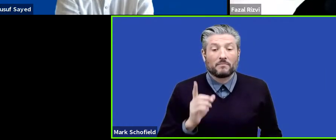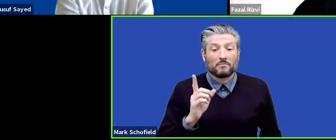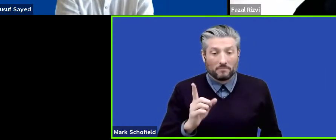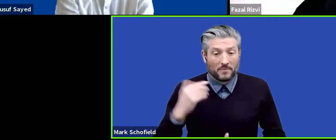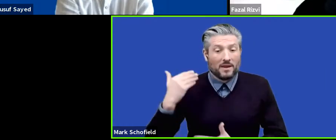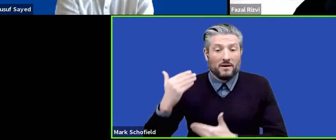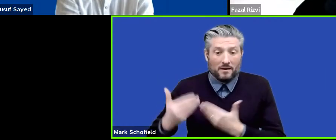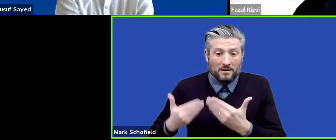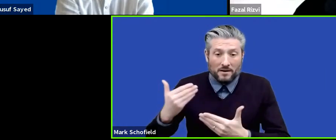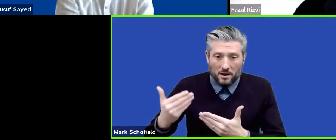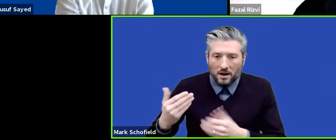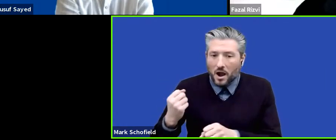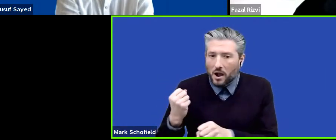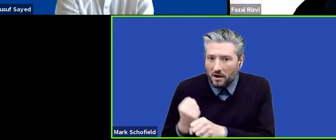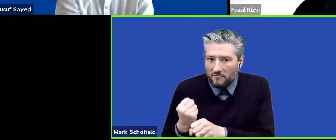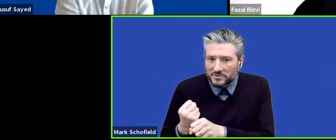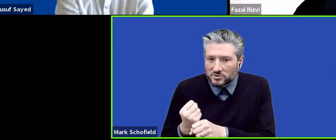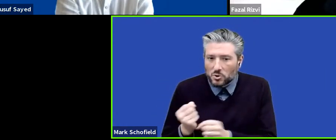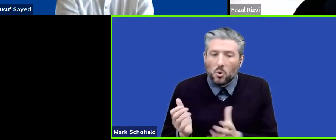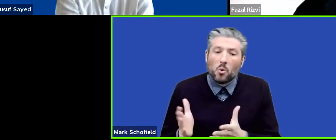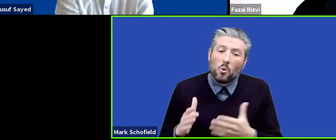governments started providing them with